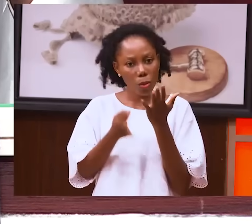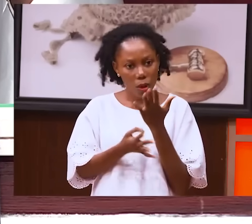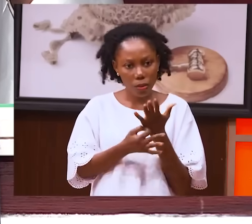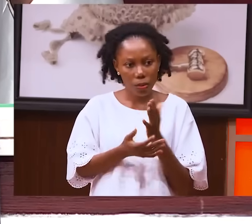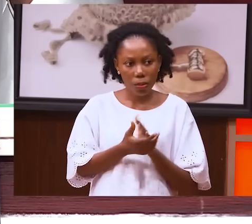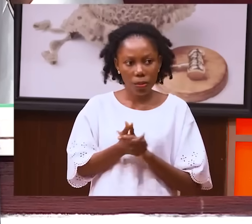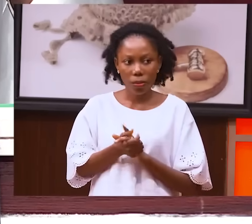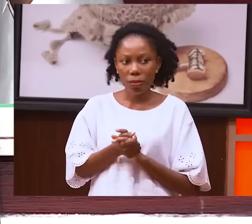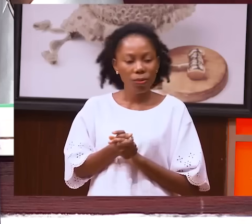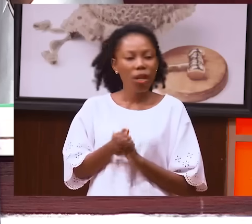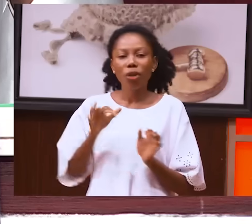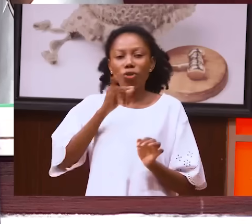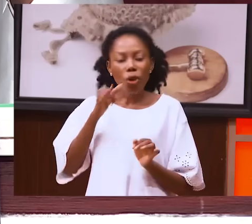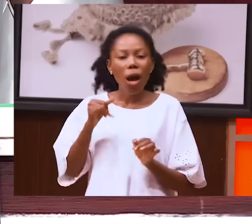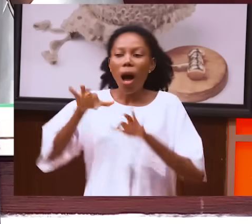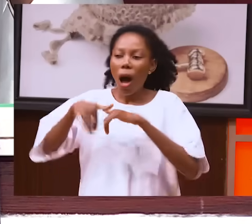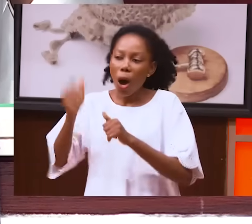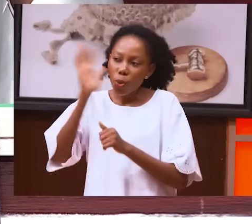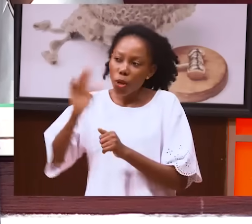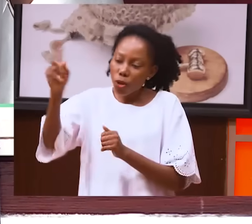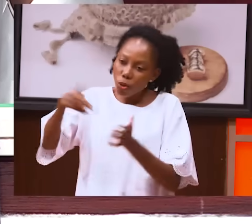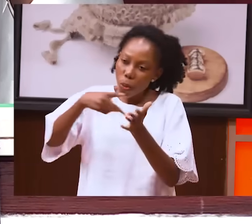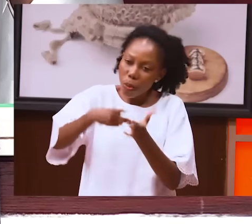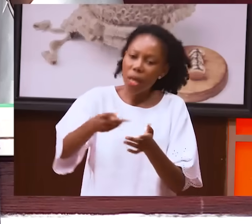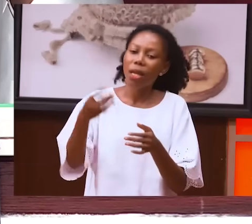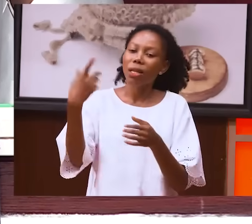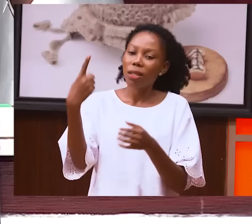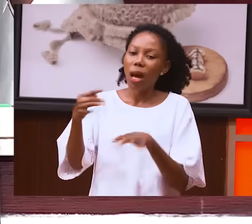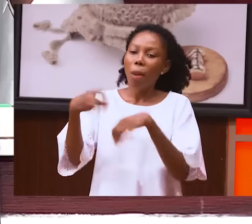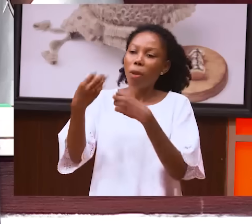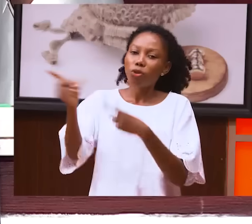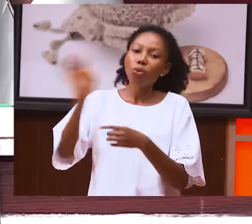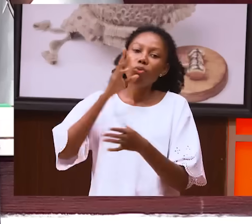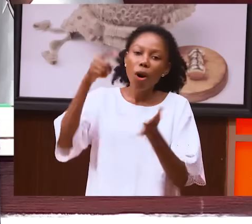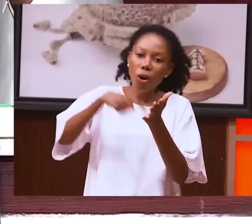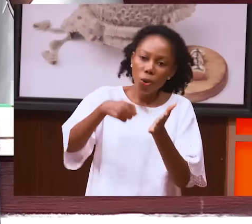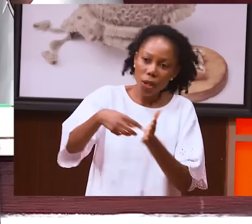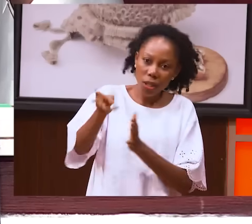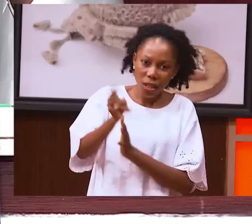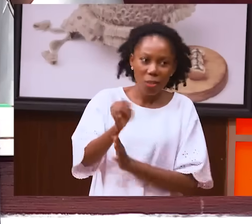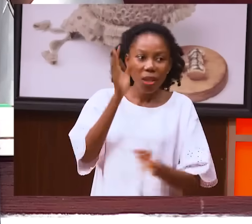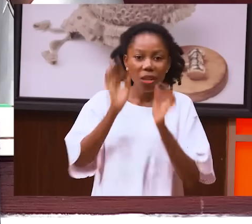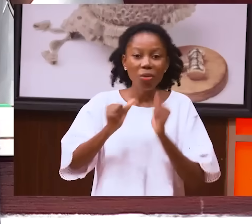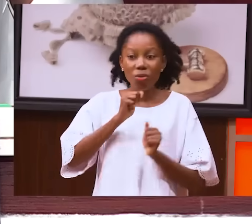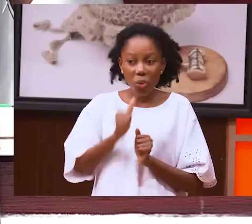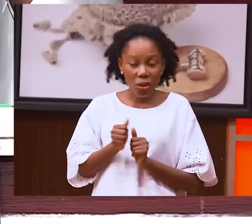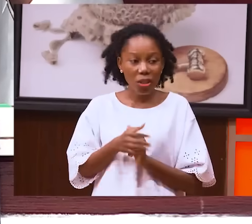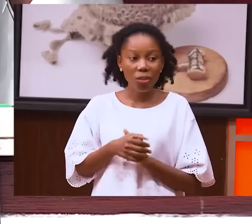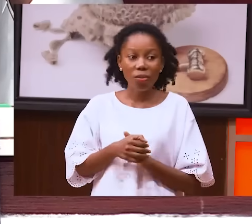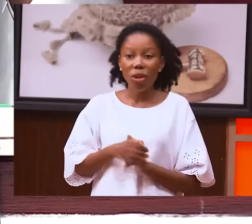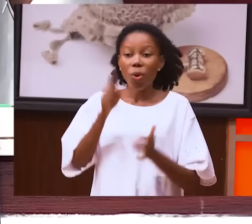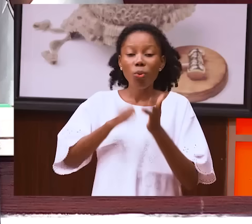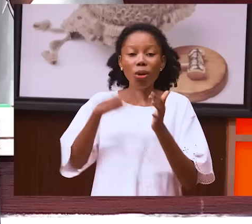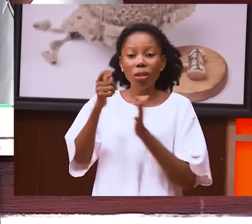I'm not talking about eviction. How do you pay out money you are owing? Maybe If you are not paying that money, they have the right. Look, let me tell you, what